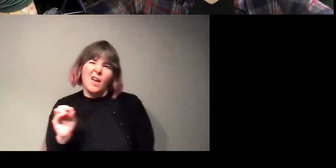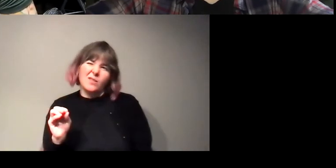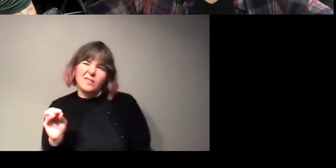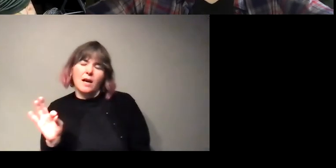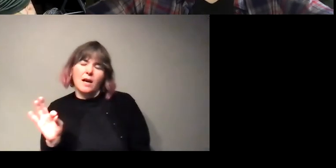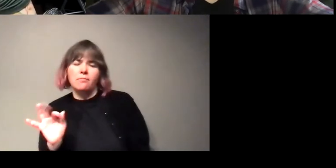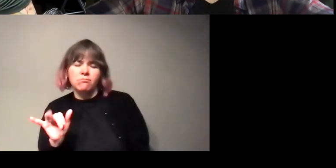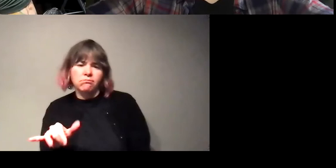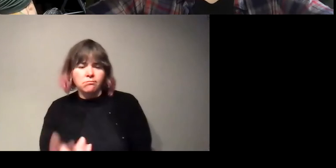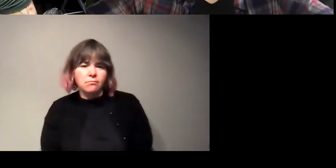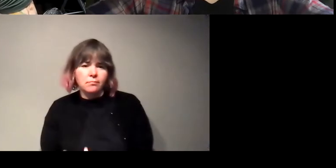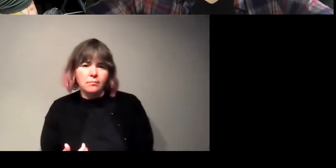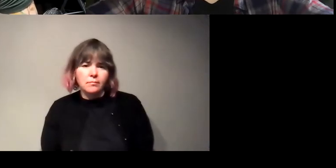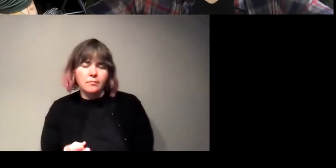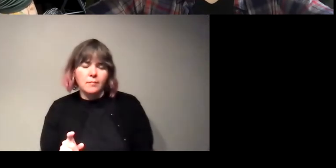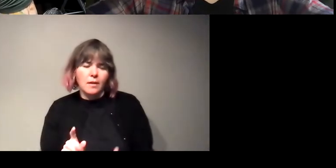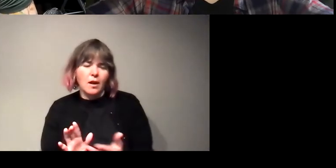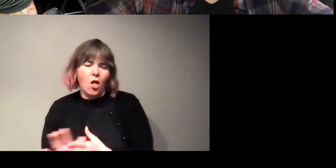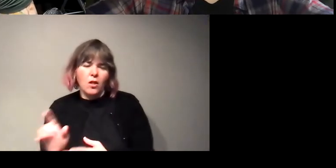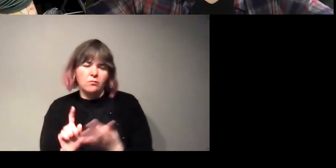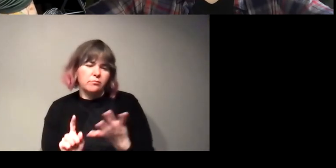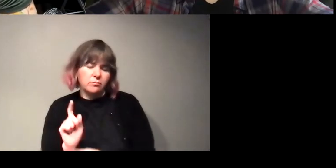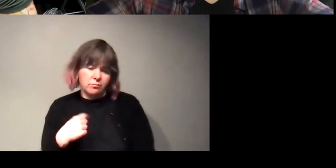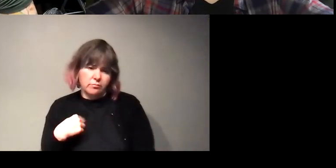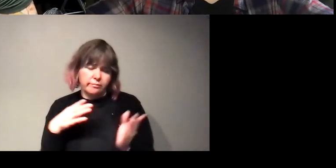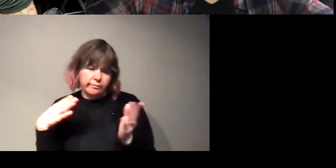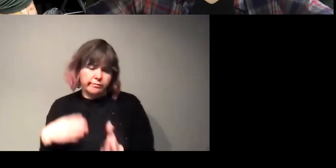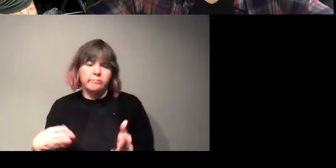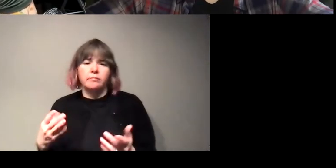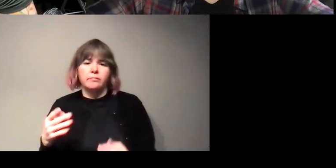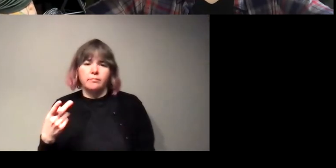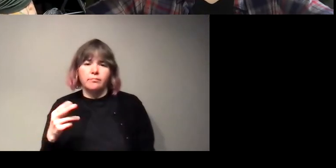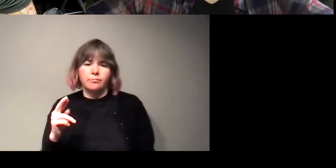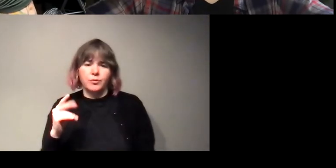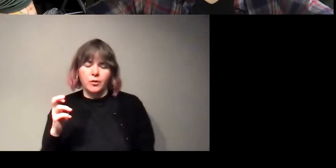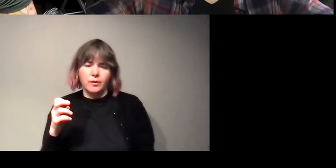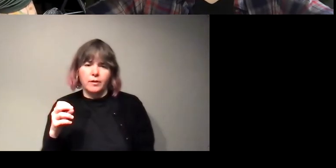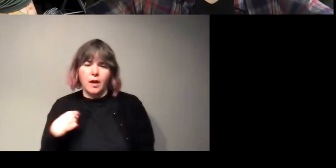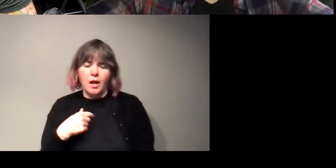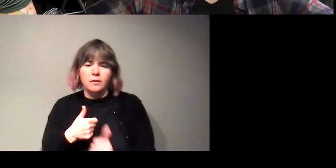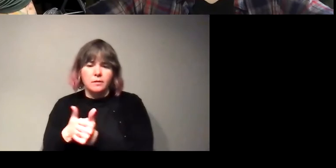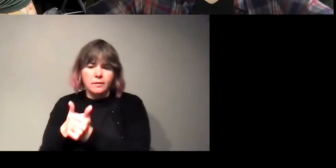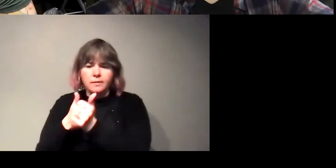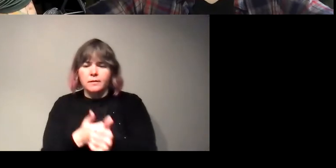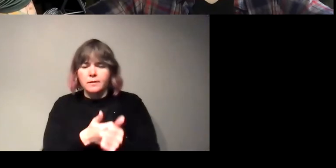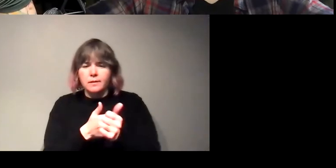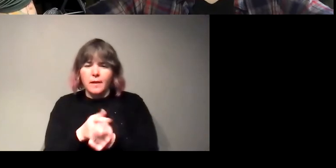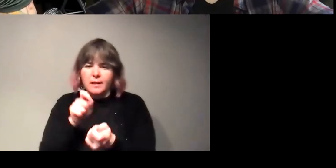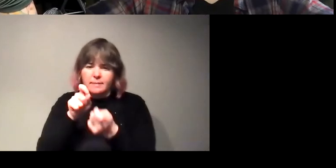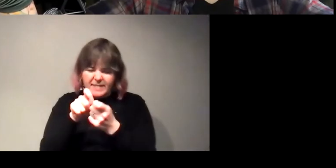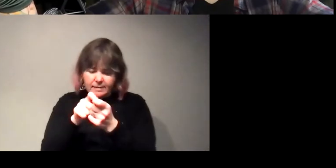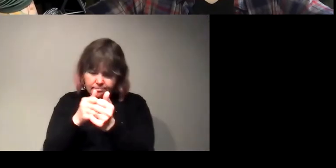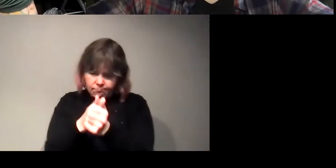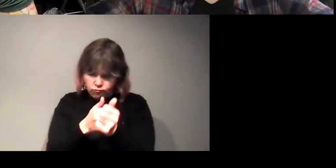2009 as an undergrad. So that I just kept following that thread to the point